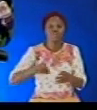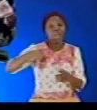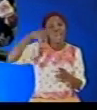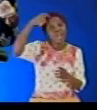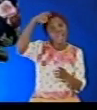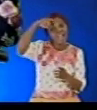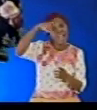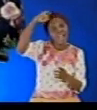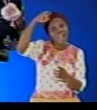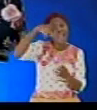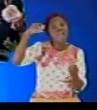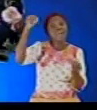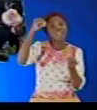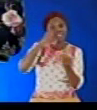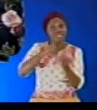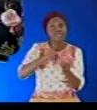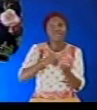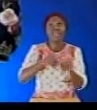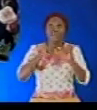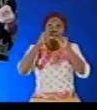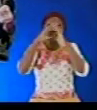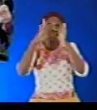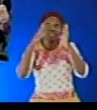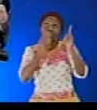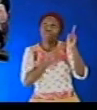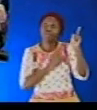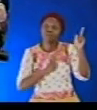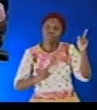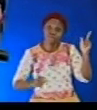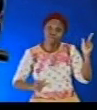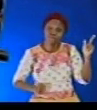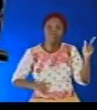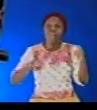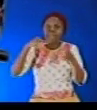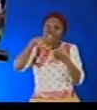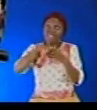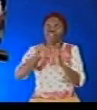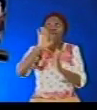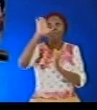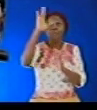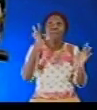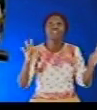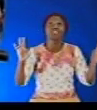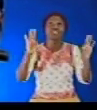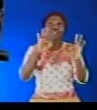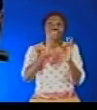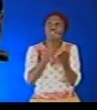and wiser, blessed Lord, in thy